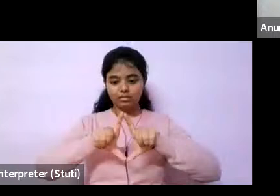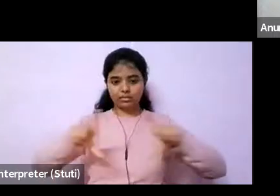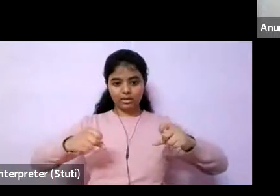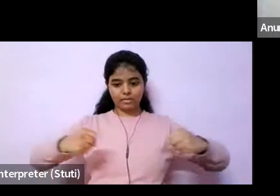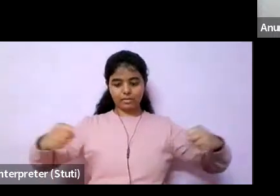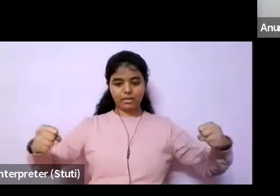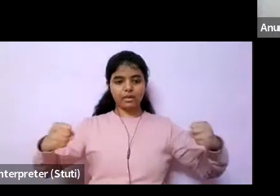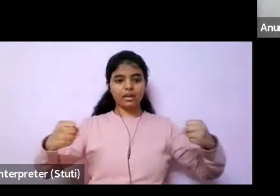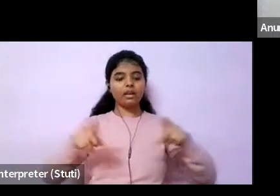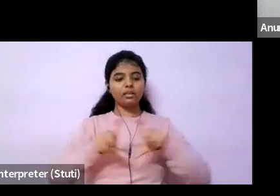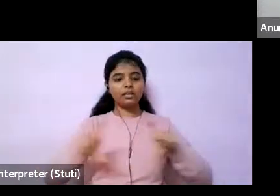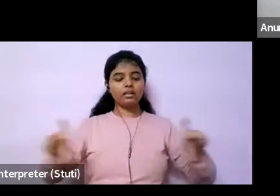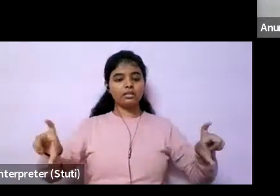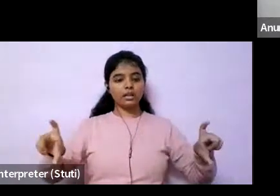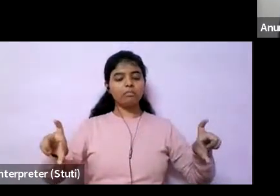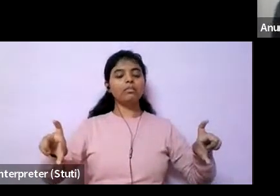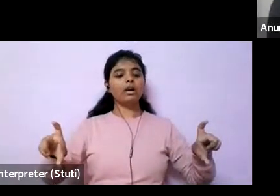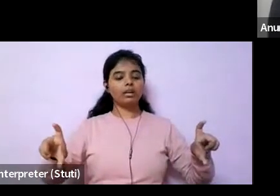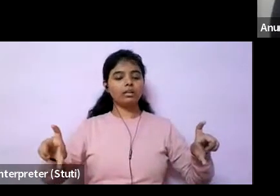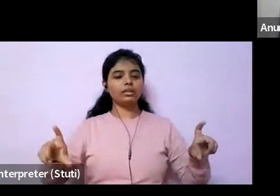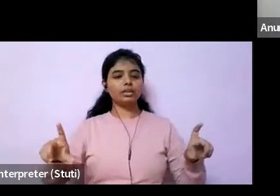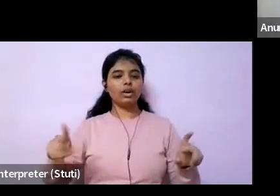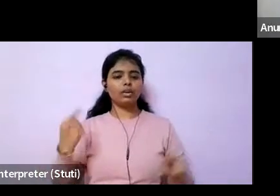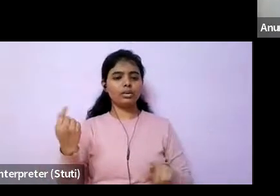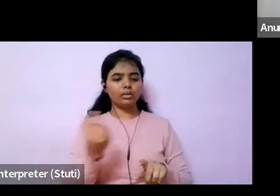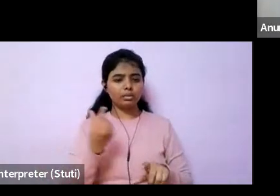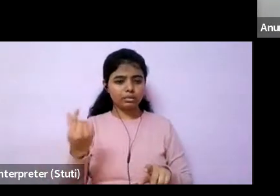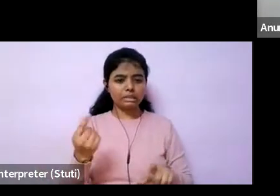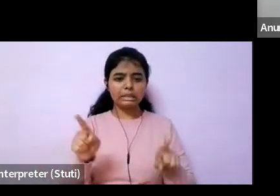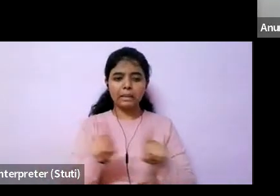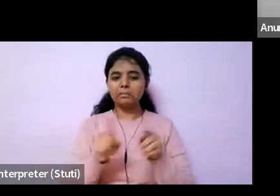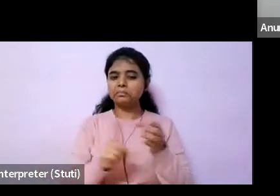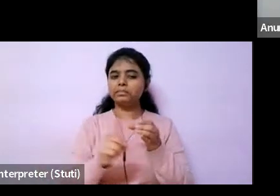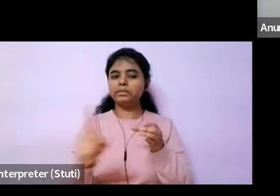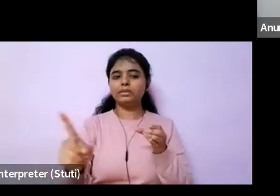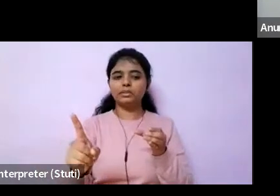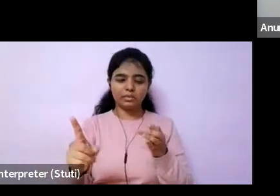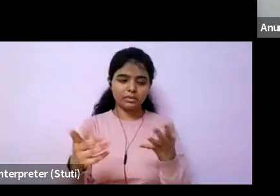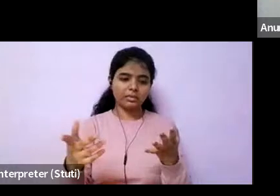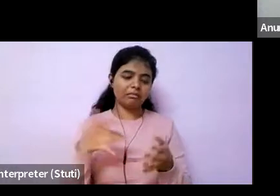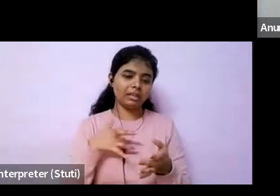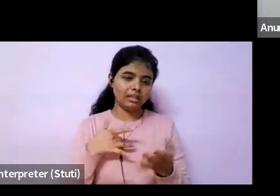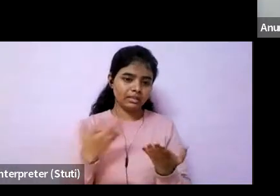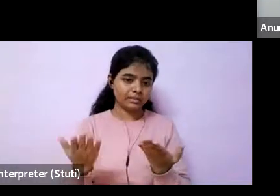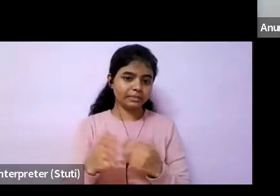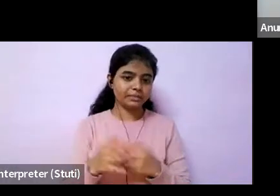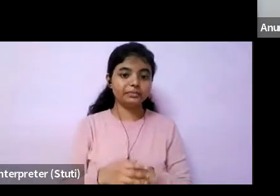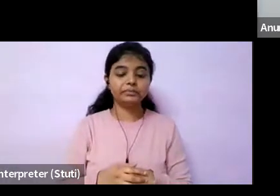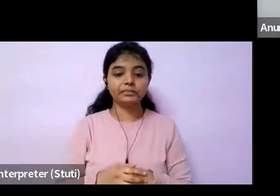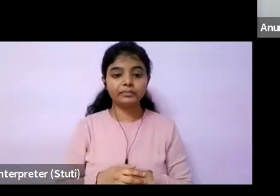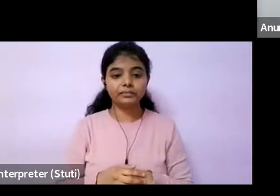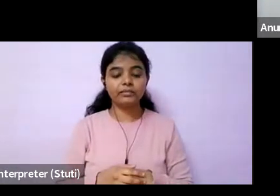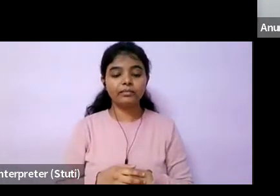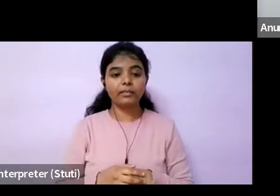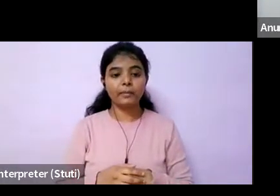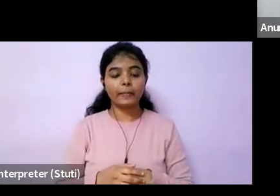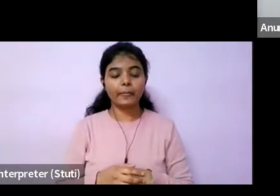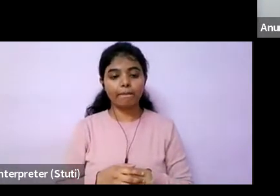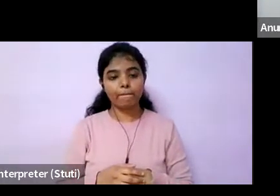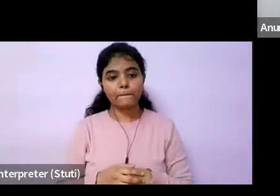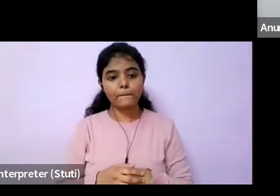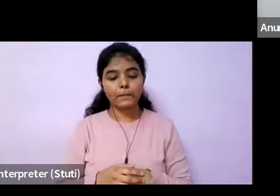of outsider art. So yeah. Okay. So thank